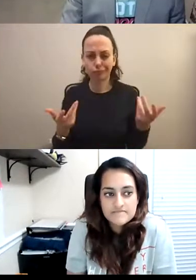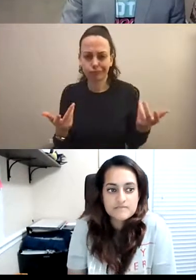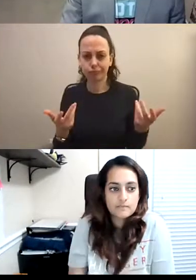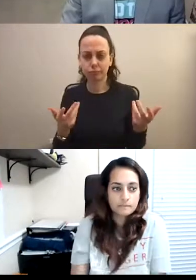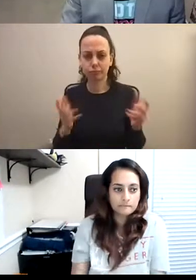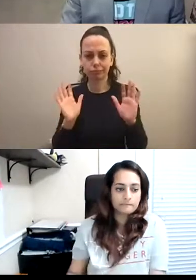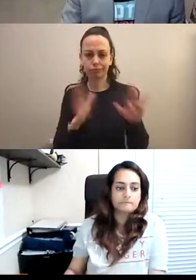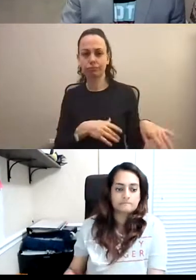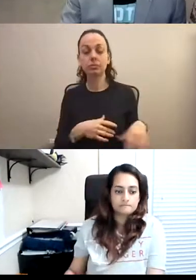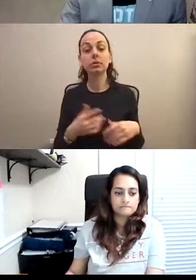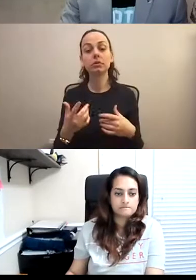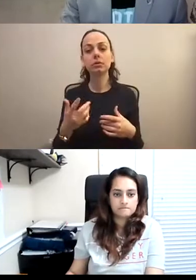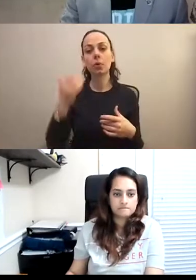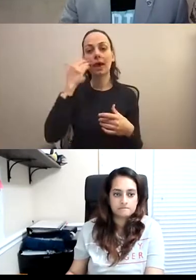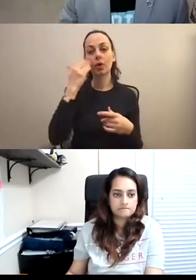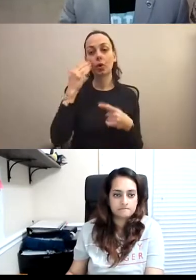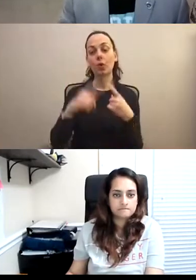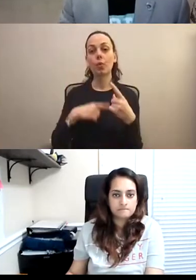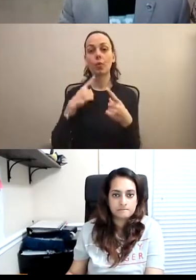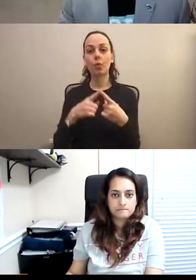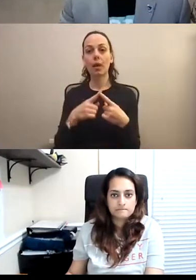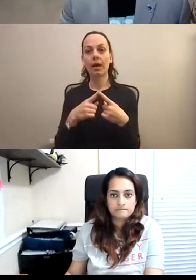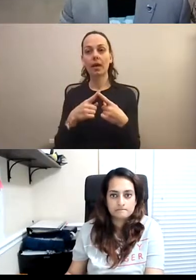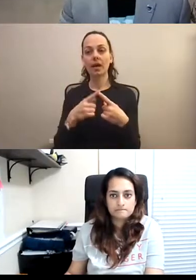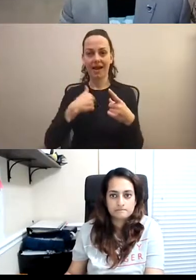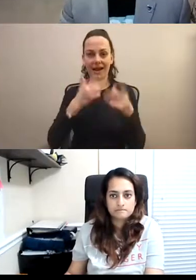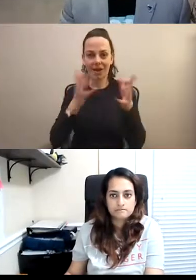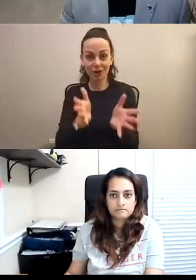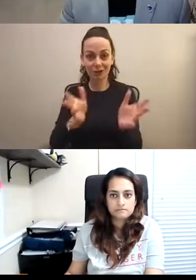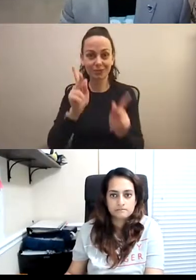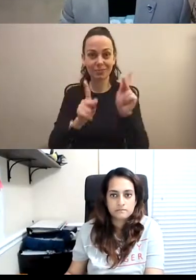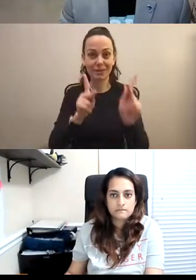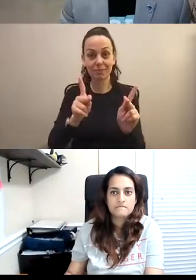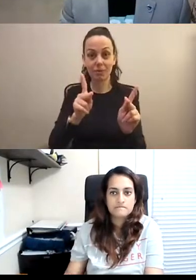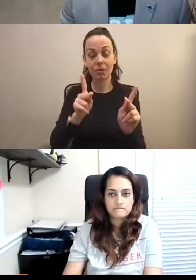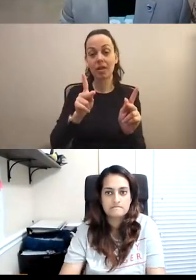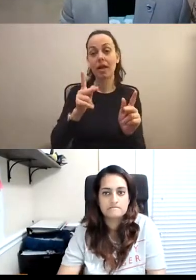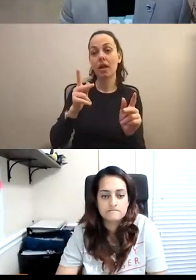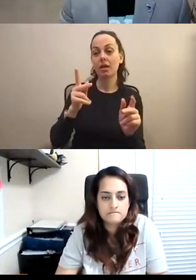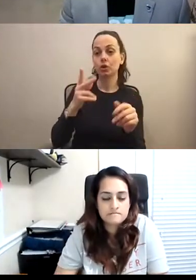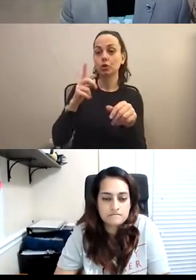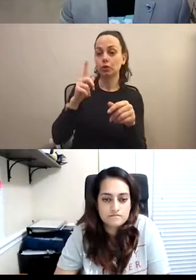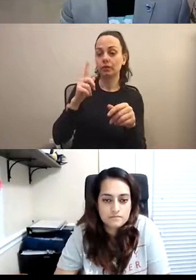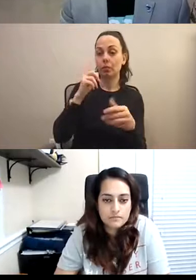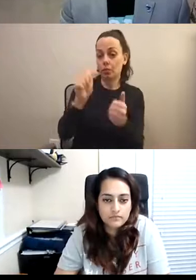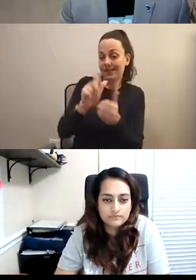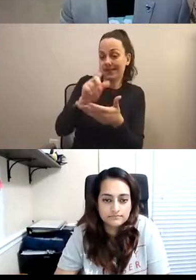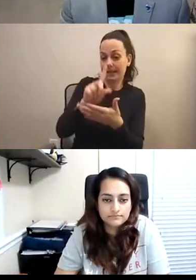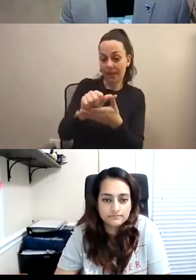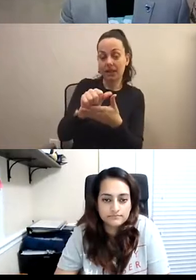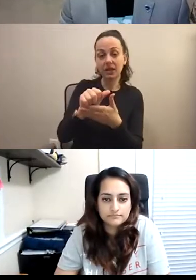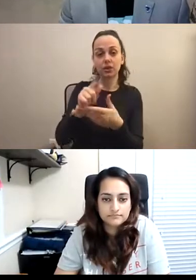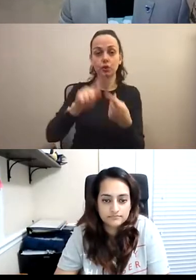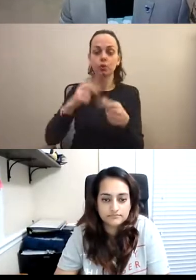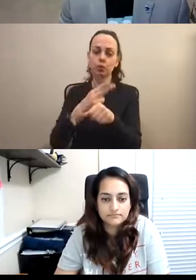of that nature. So I know when I tend to encourage people with disabilities to use apps and dating websites, that's always